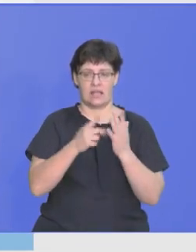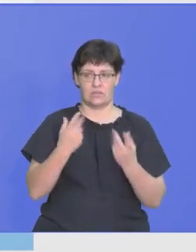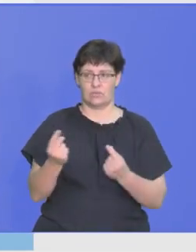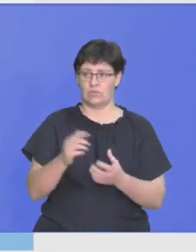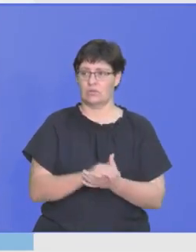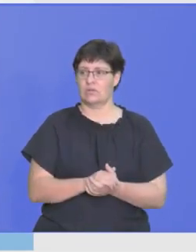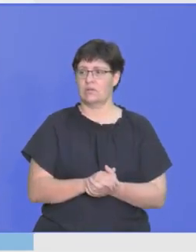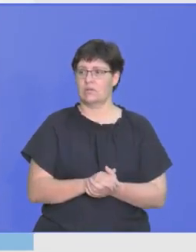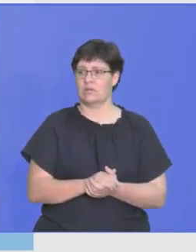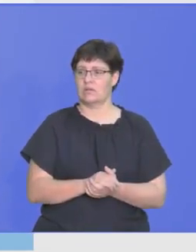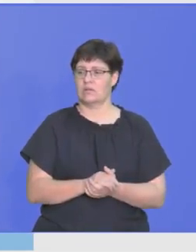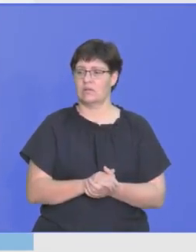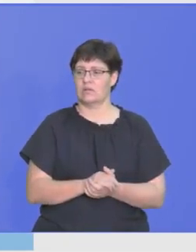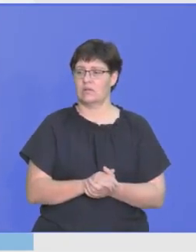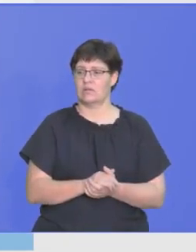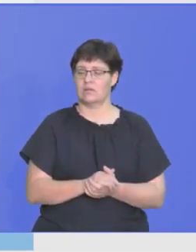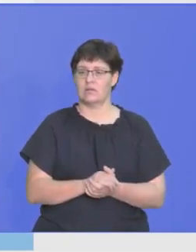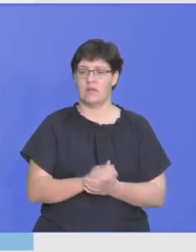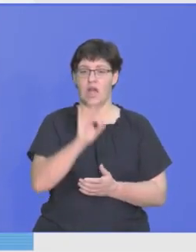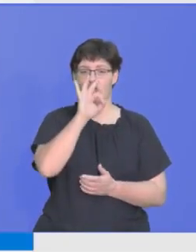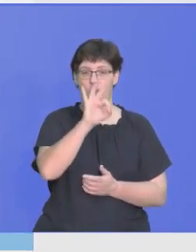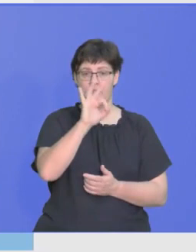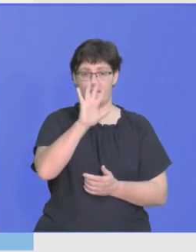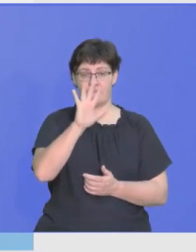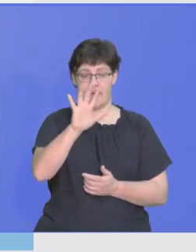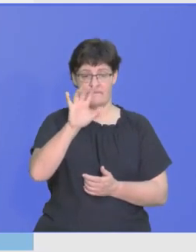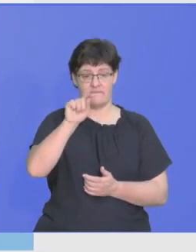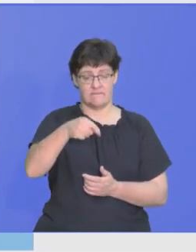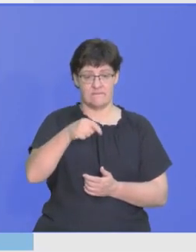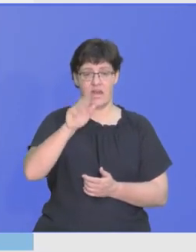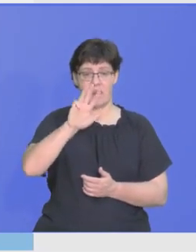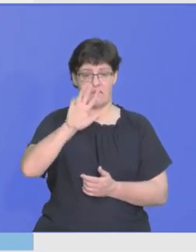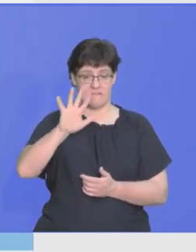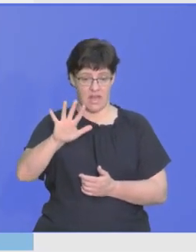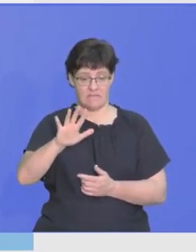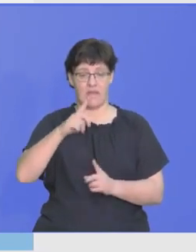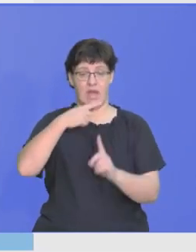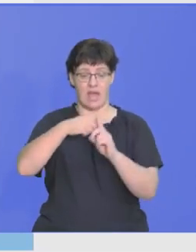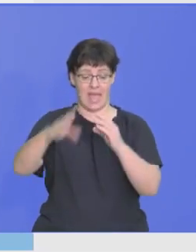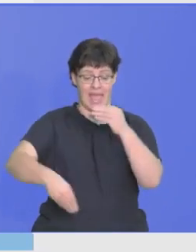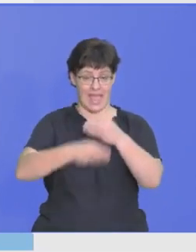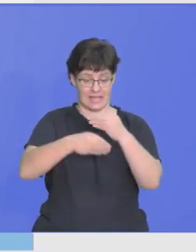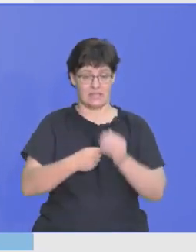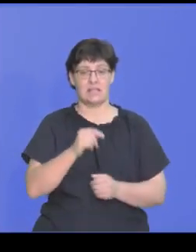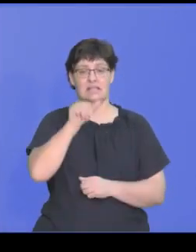355.95 plus 69 Rand. Gives me an answer of 424 Rand 95.